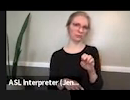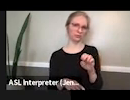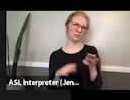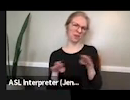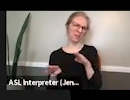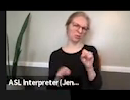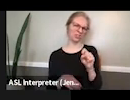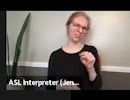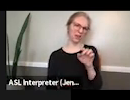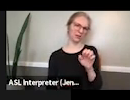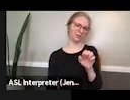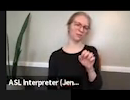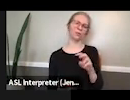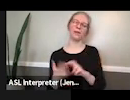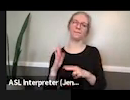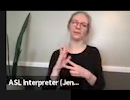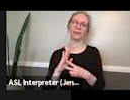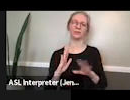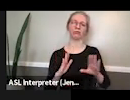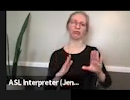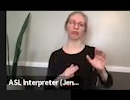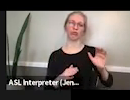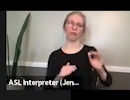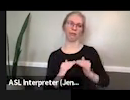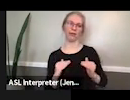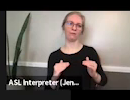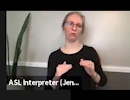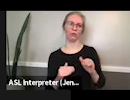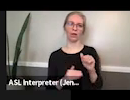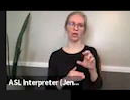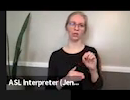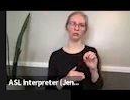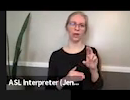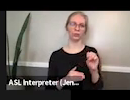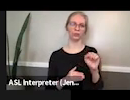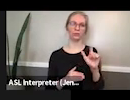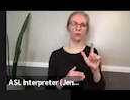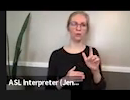to do with the child's level of arousal. All right.